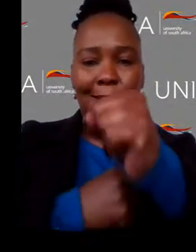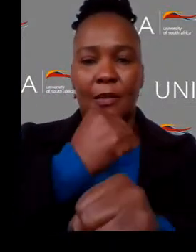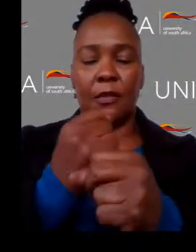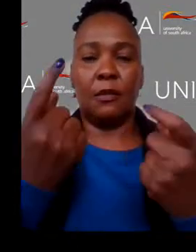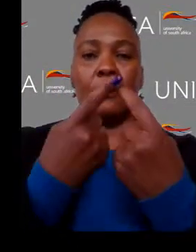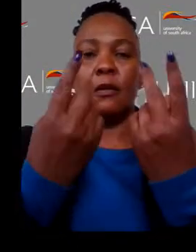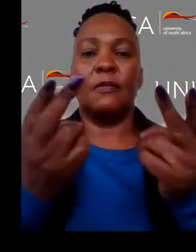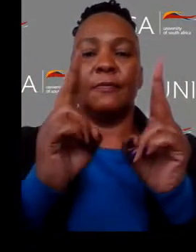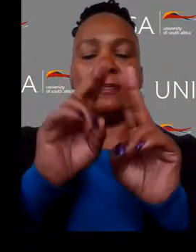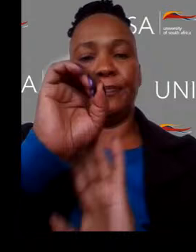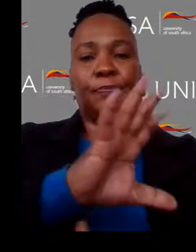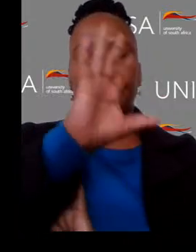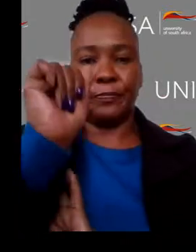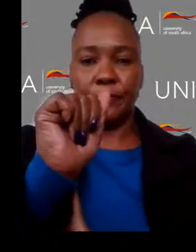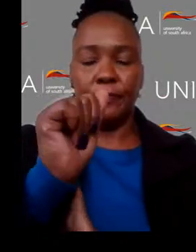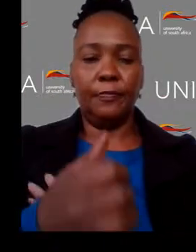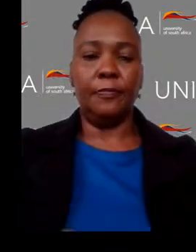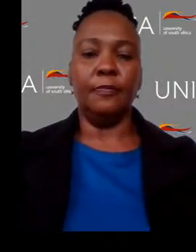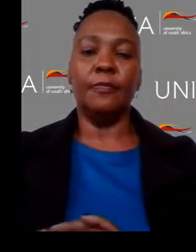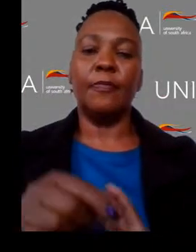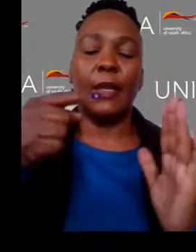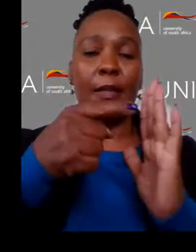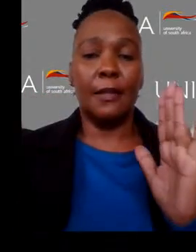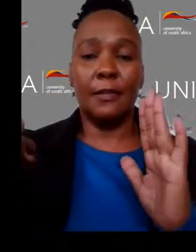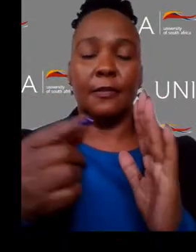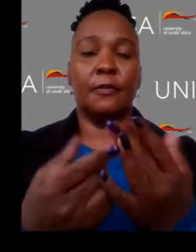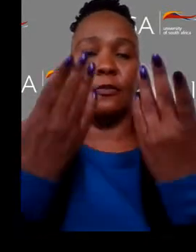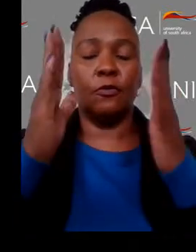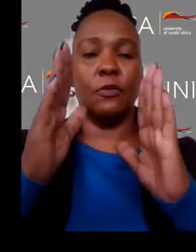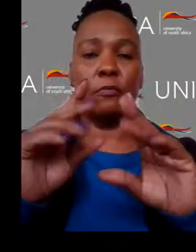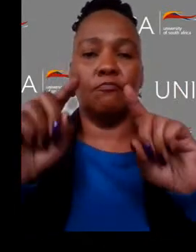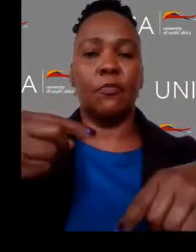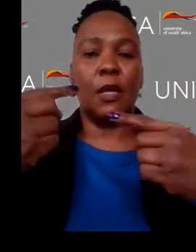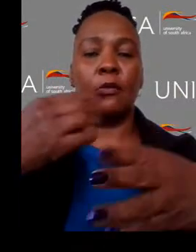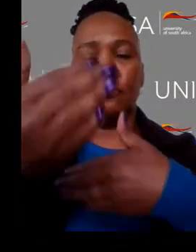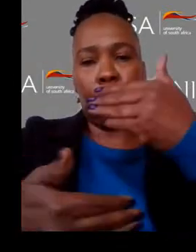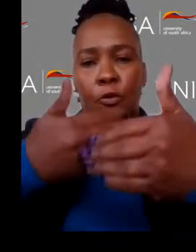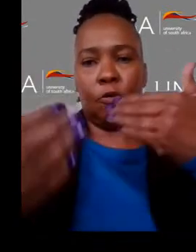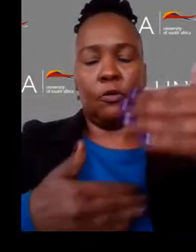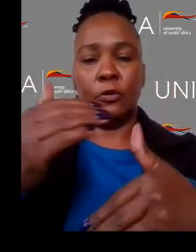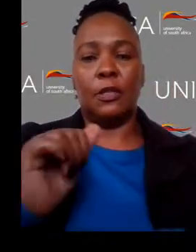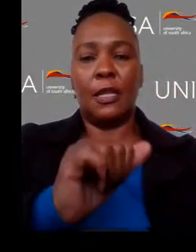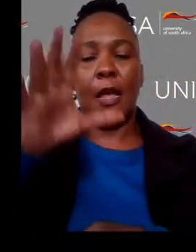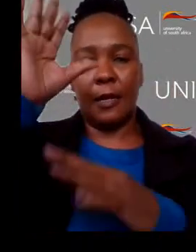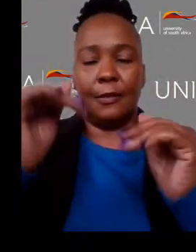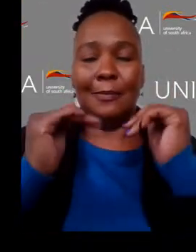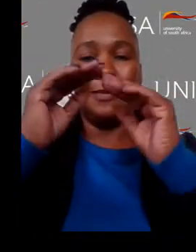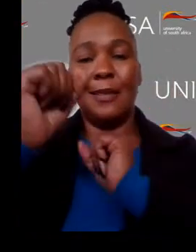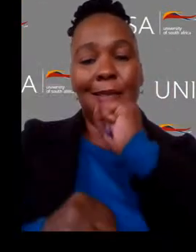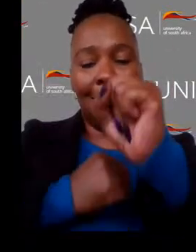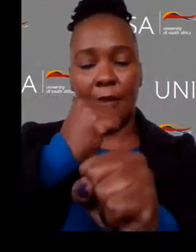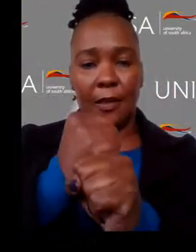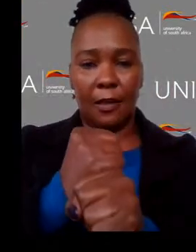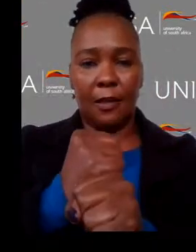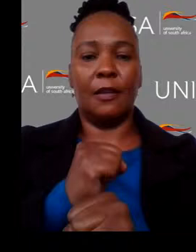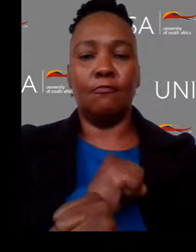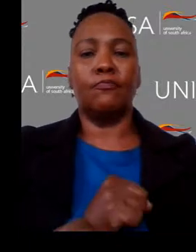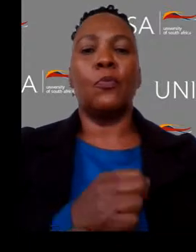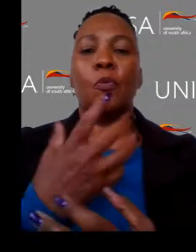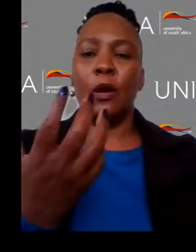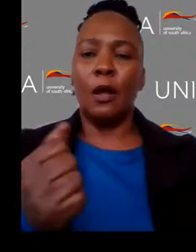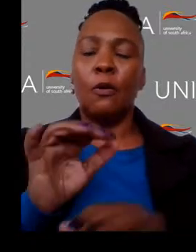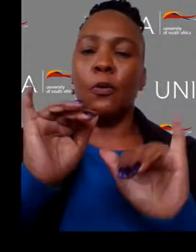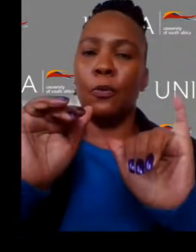university. These students can no longer proceed with their academic year and will have to